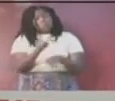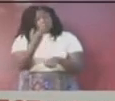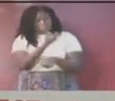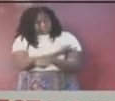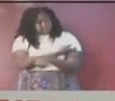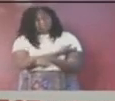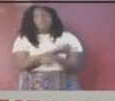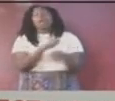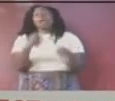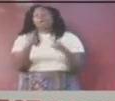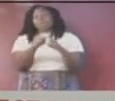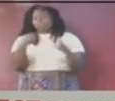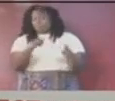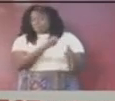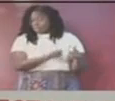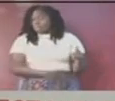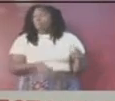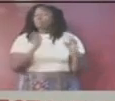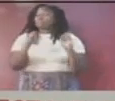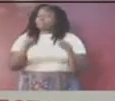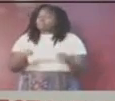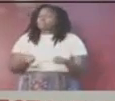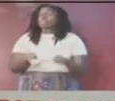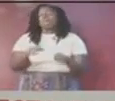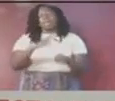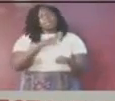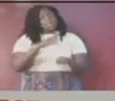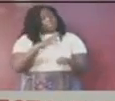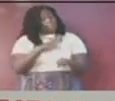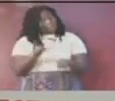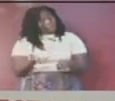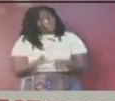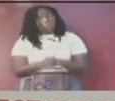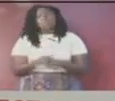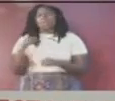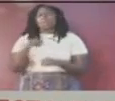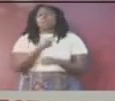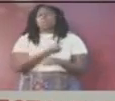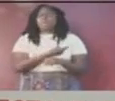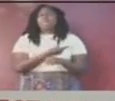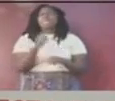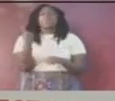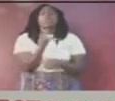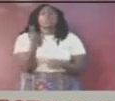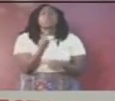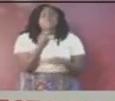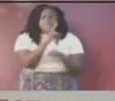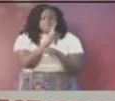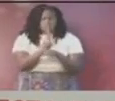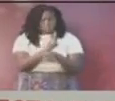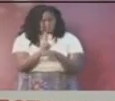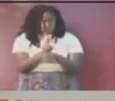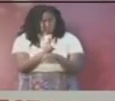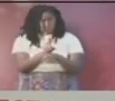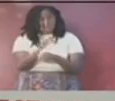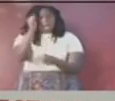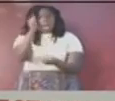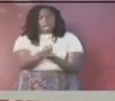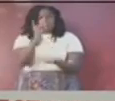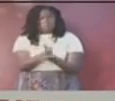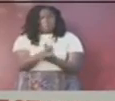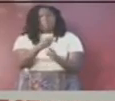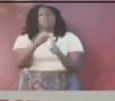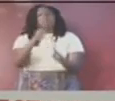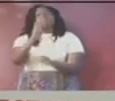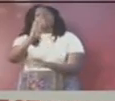national considerations, and our conditions are used mirror what WHO has mirrored, which is 18 years and above, including